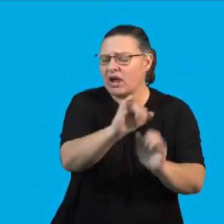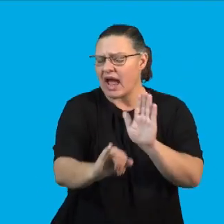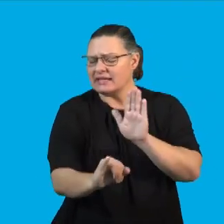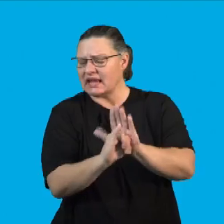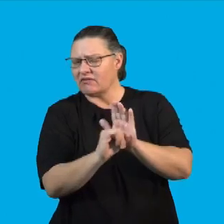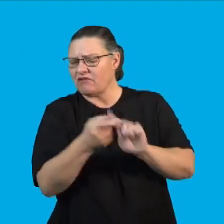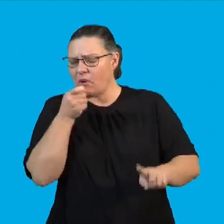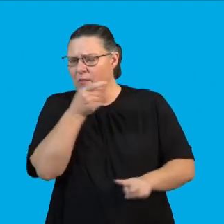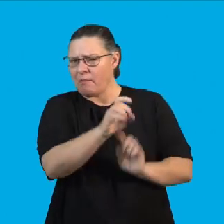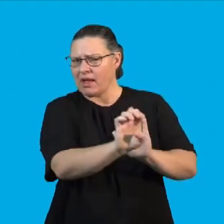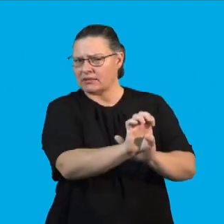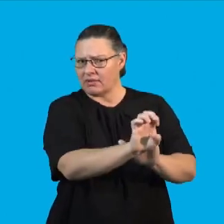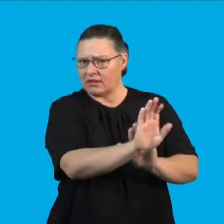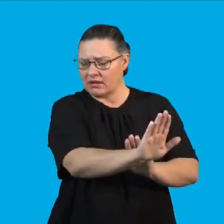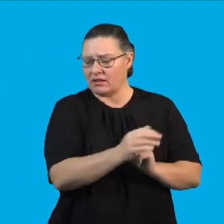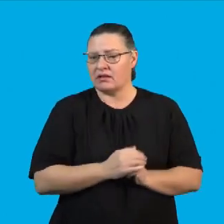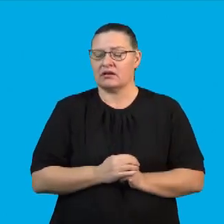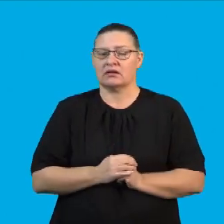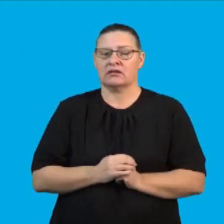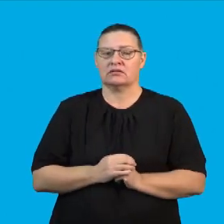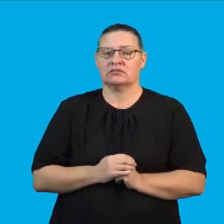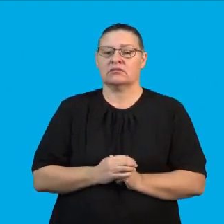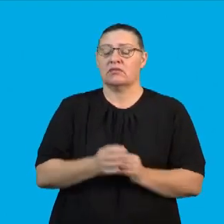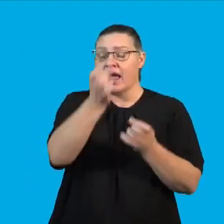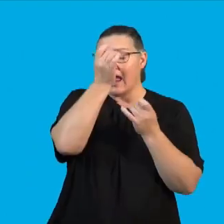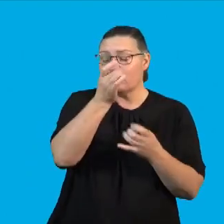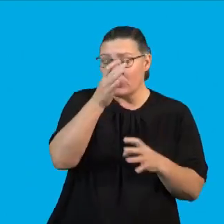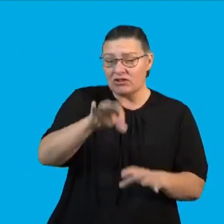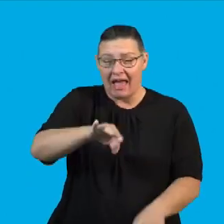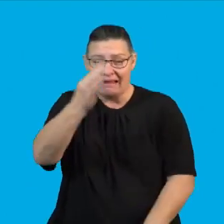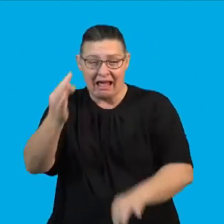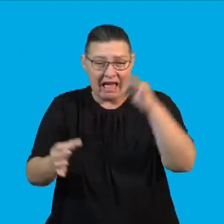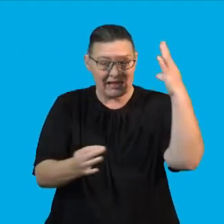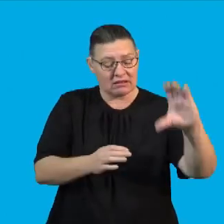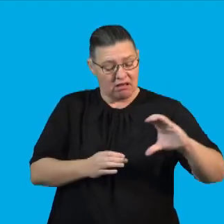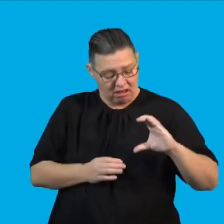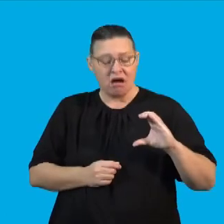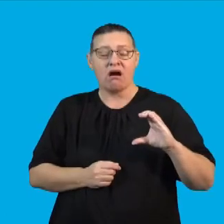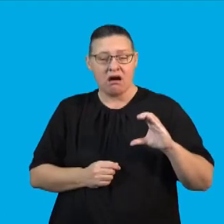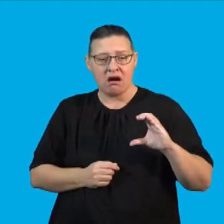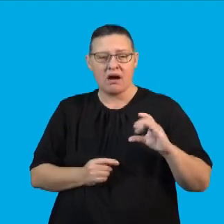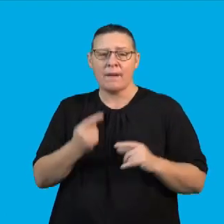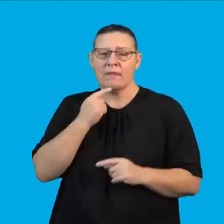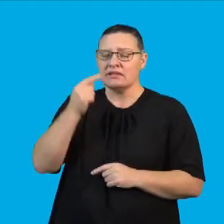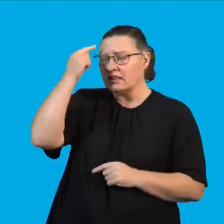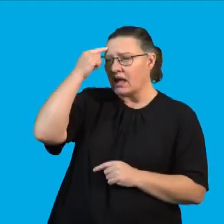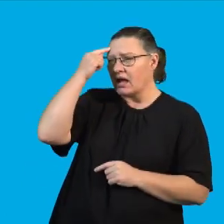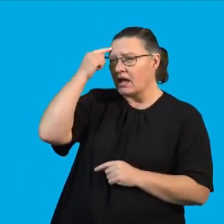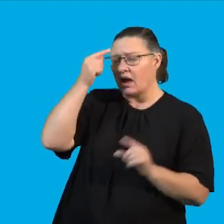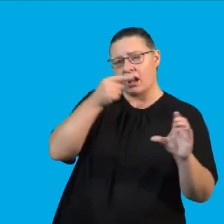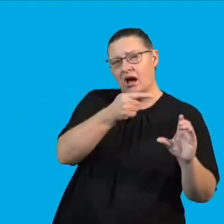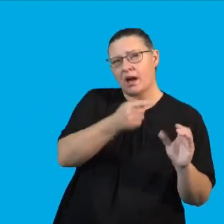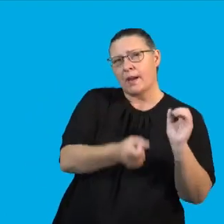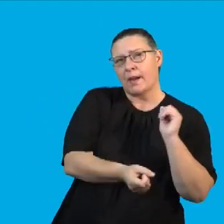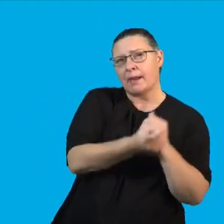strategy of the example given, analyzing of information is also key, prediction of